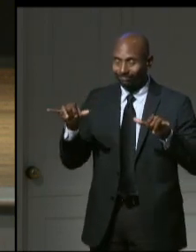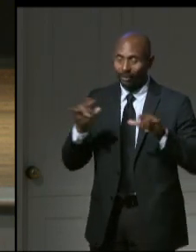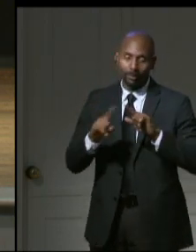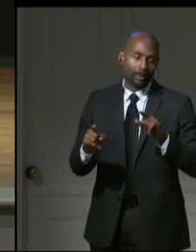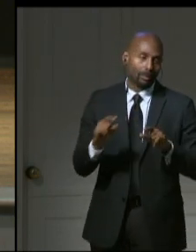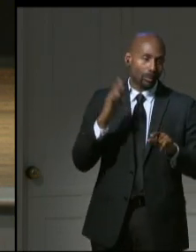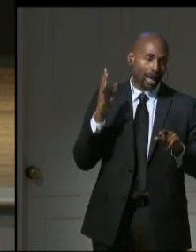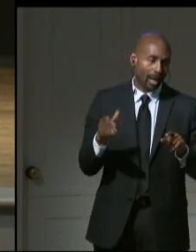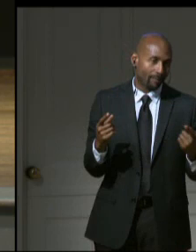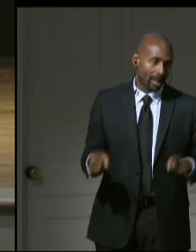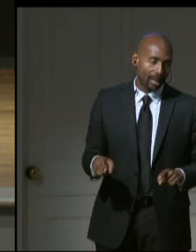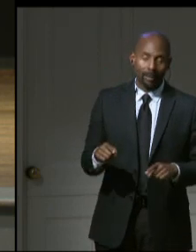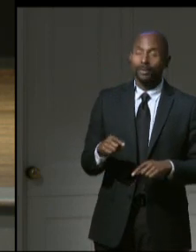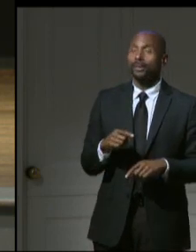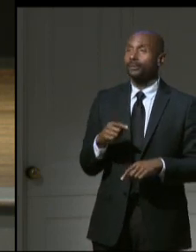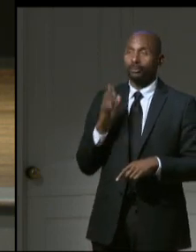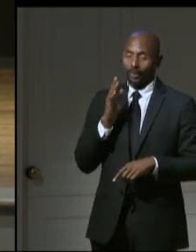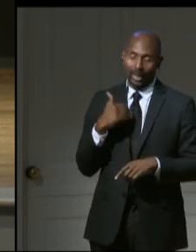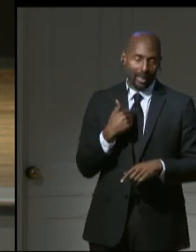never happen that they